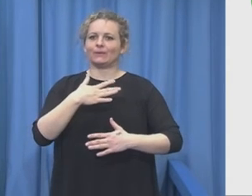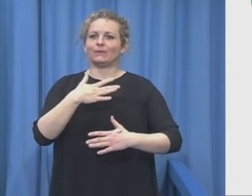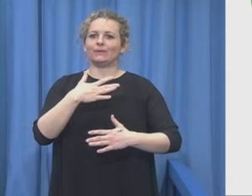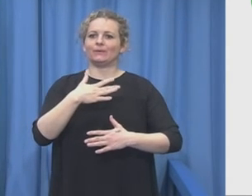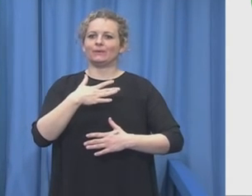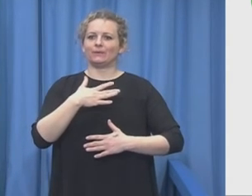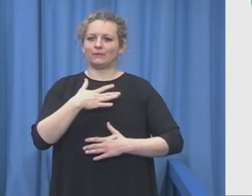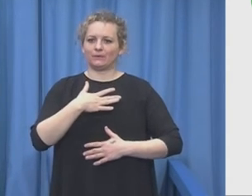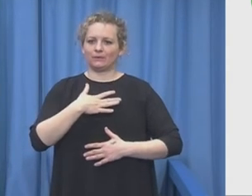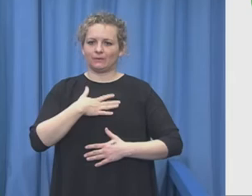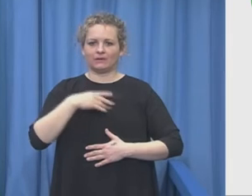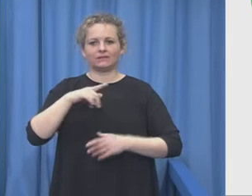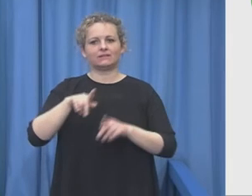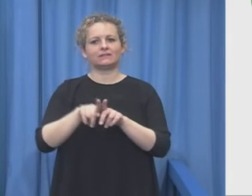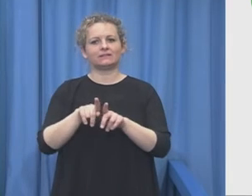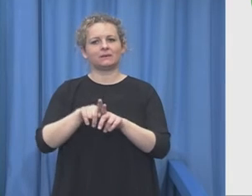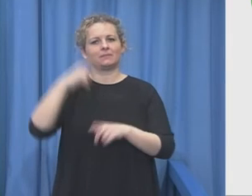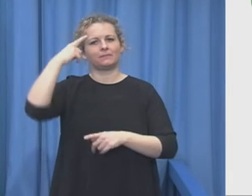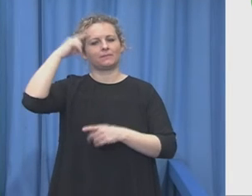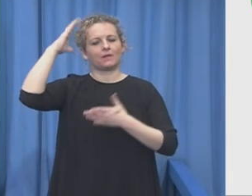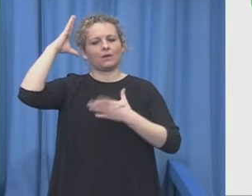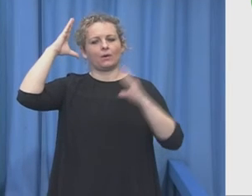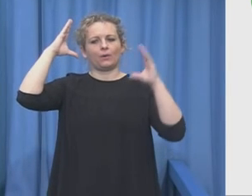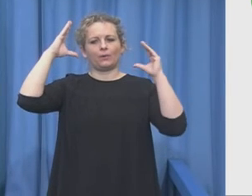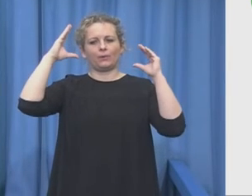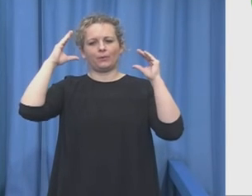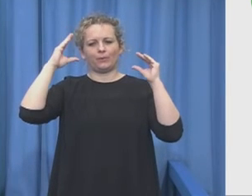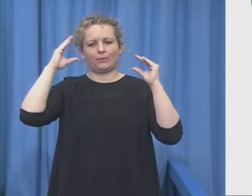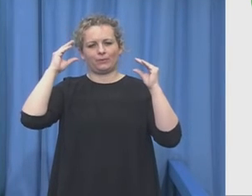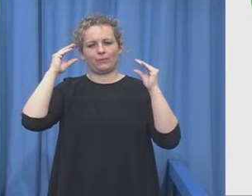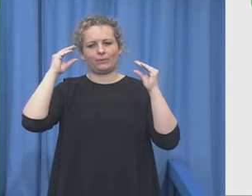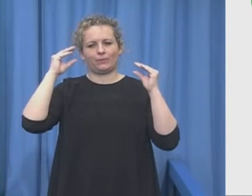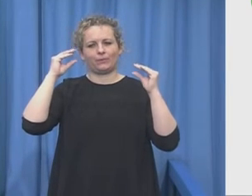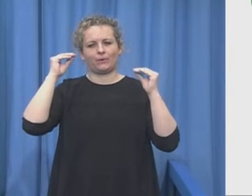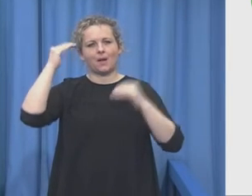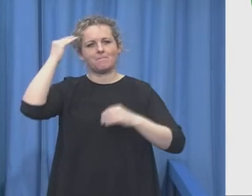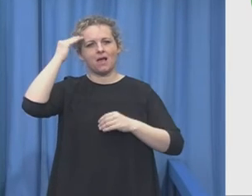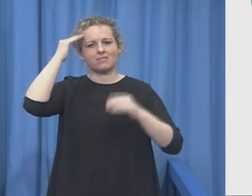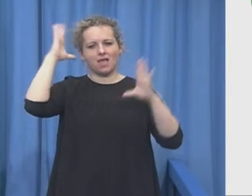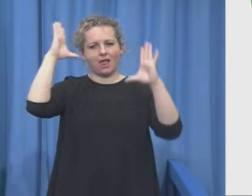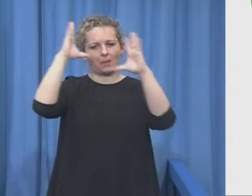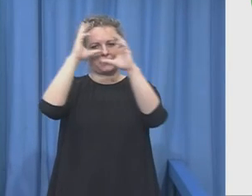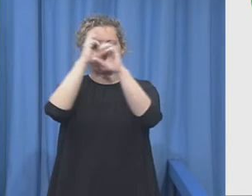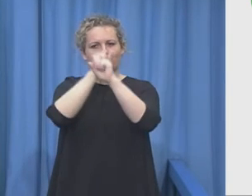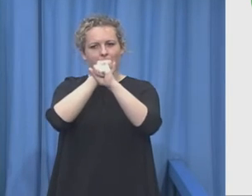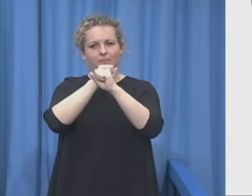wake up. So breathe in a few times deeply if you are falling asleep.